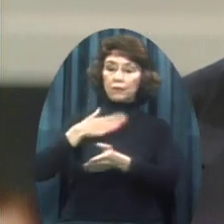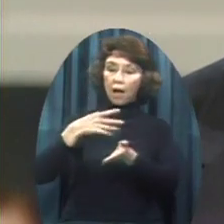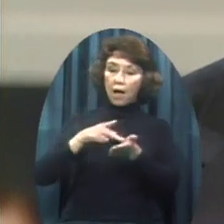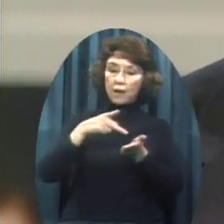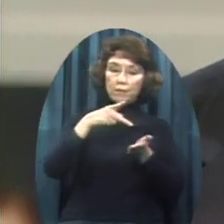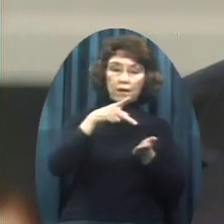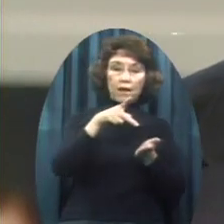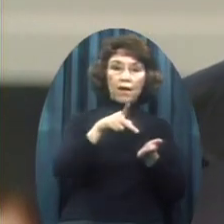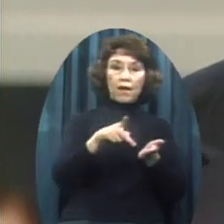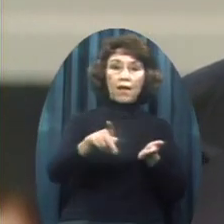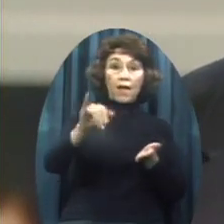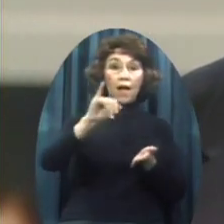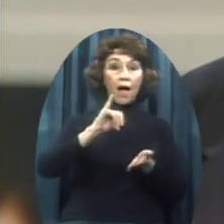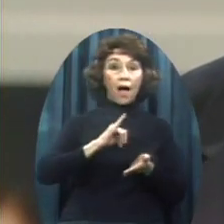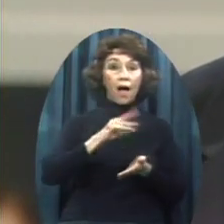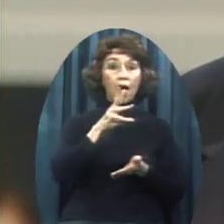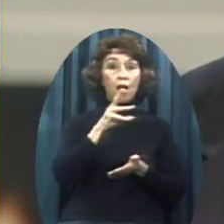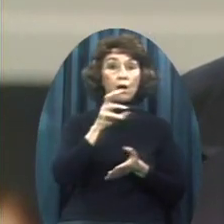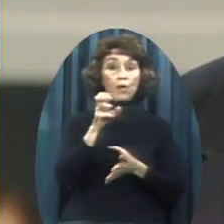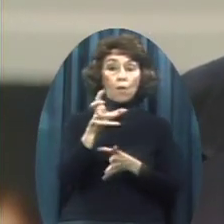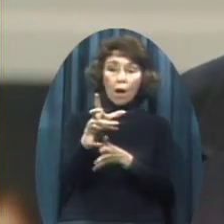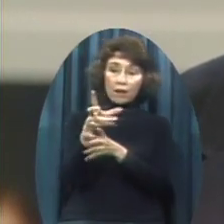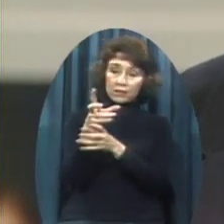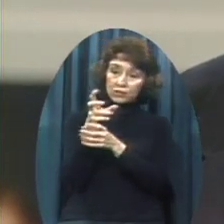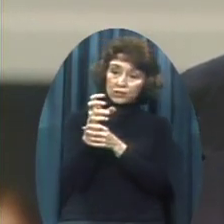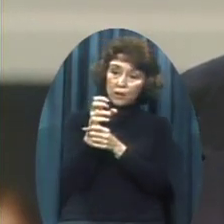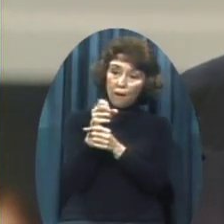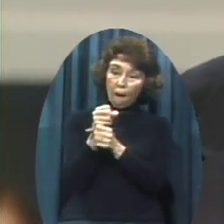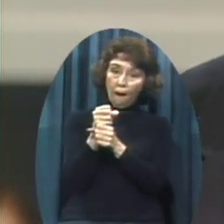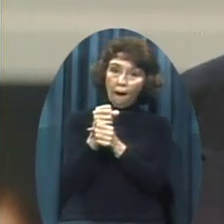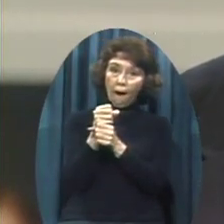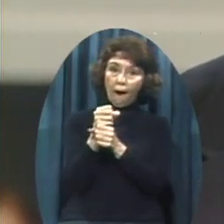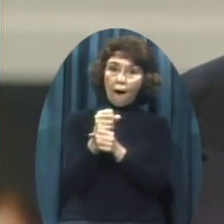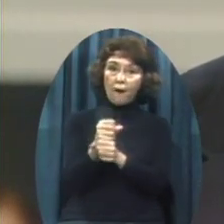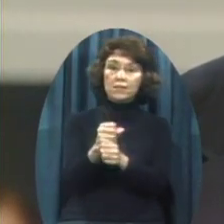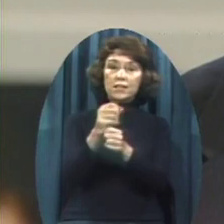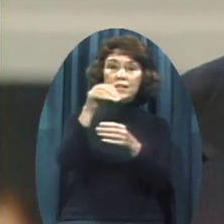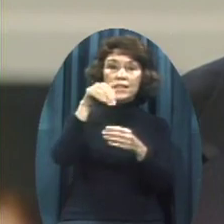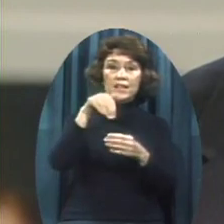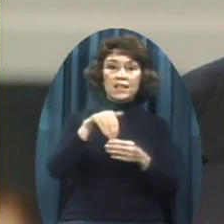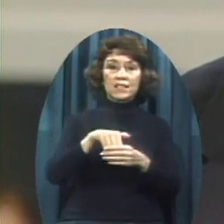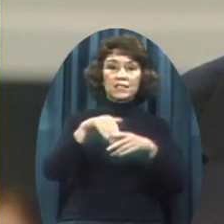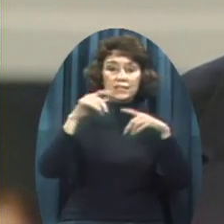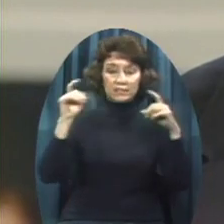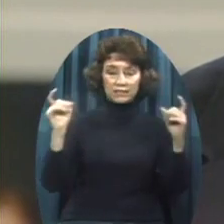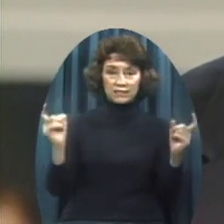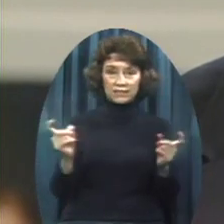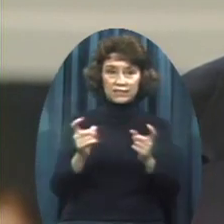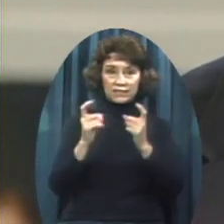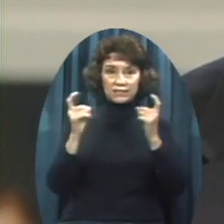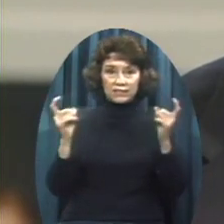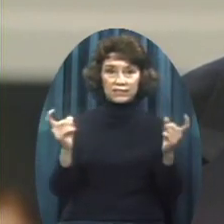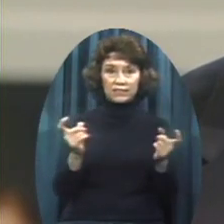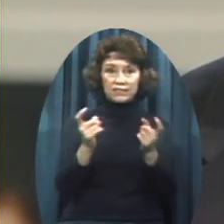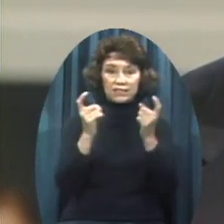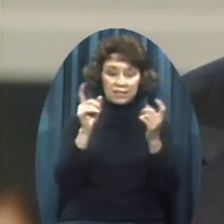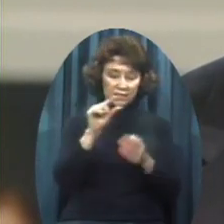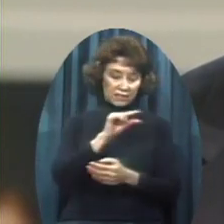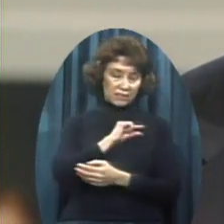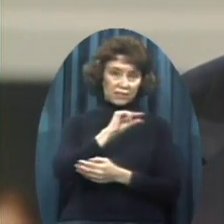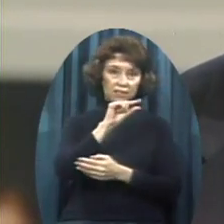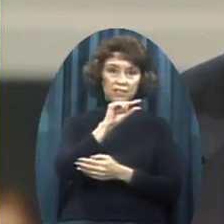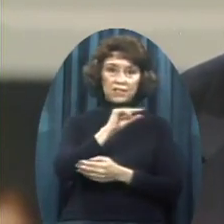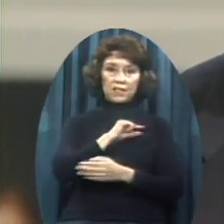wages. I was caught in the clutches of guilt